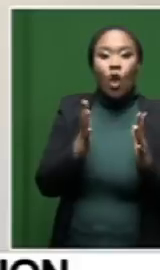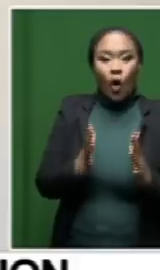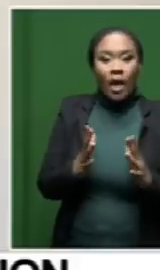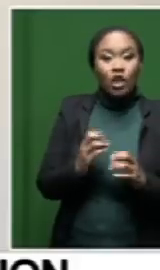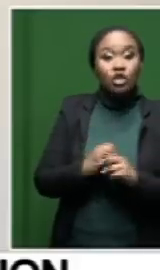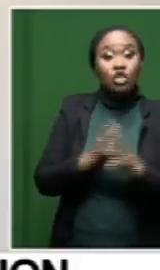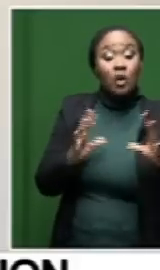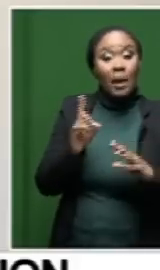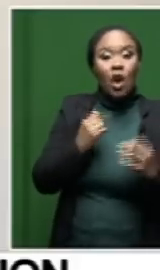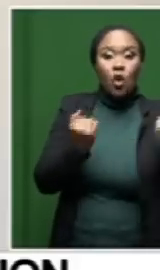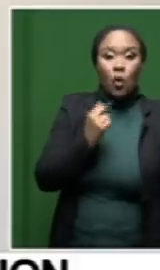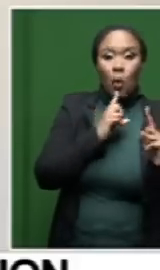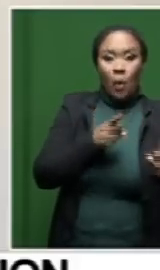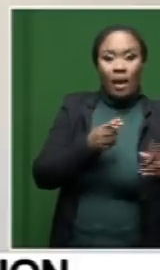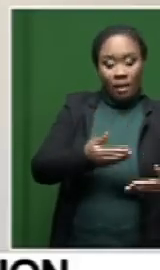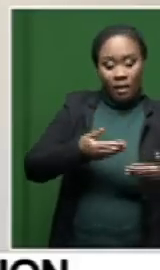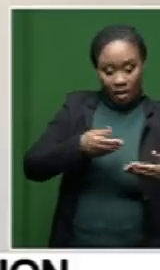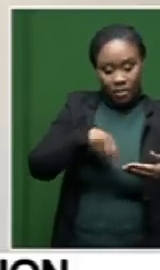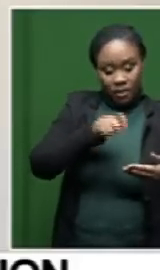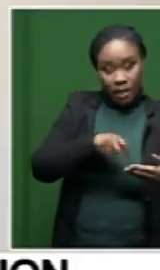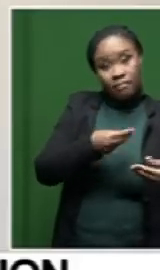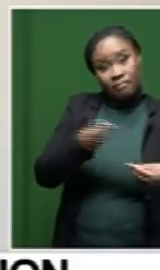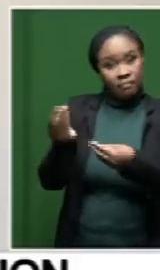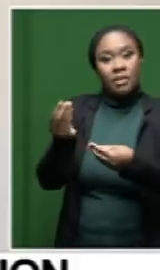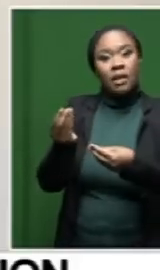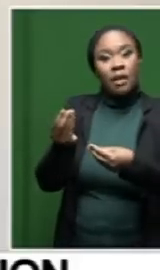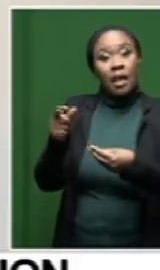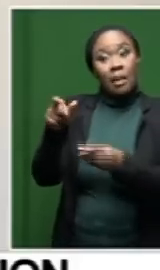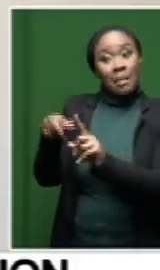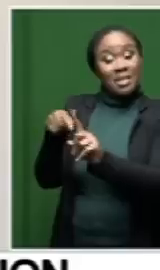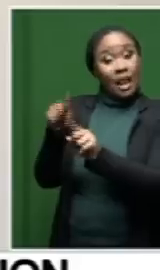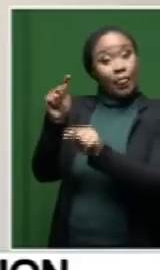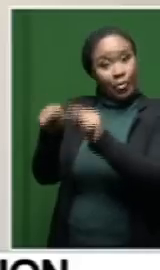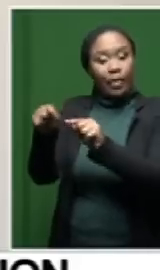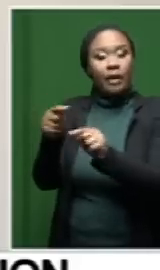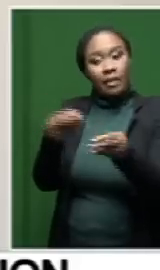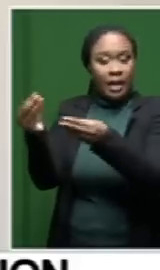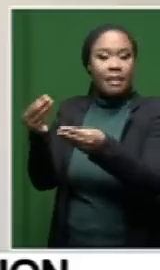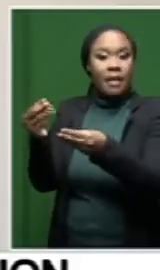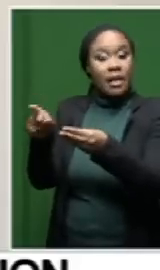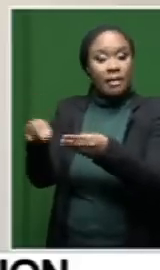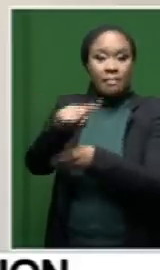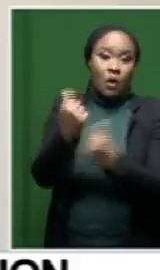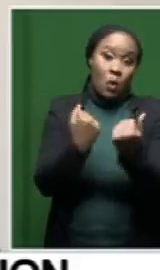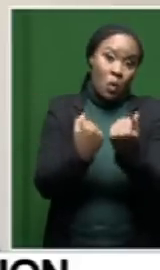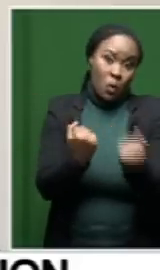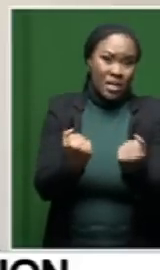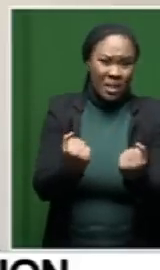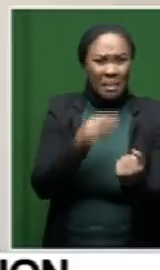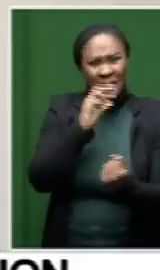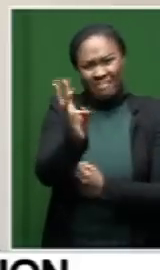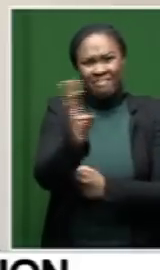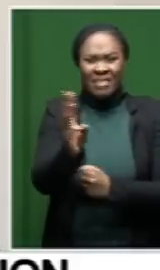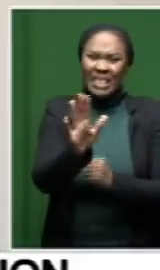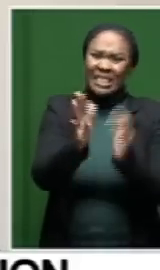an indictment and sign it off for presentation to a possible accused. Yeah. So I would simply caution against the